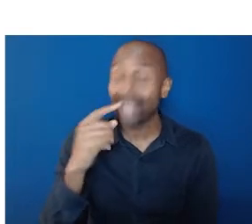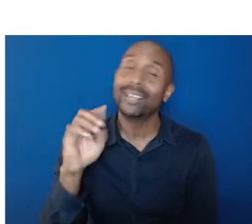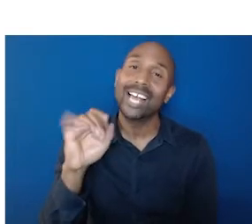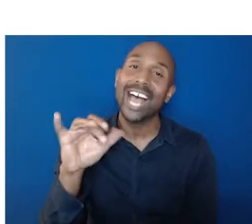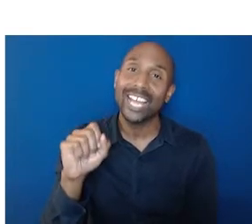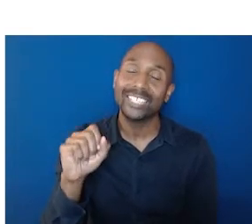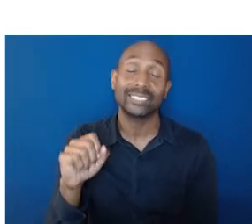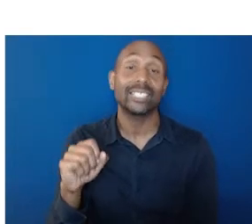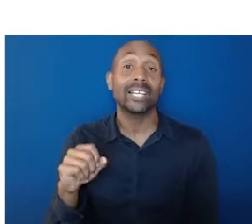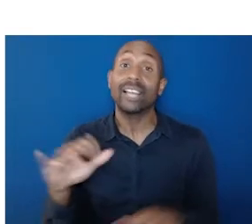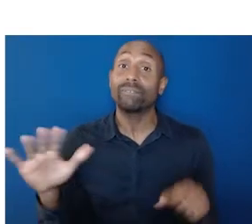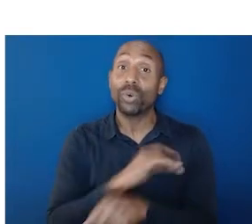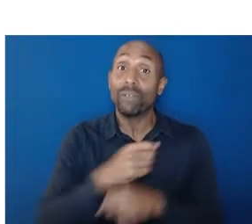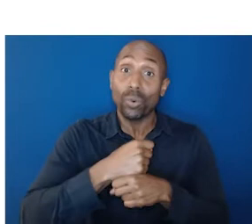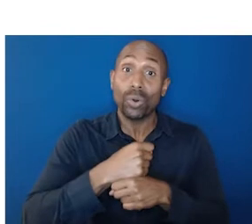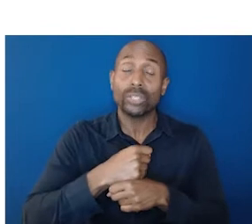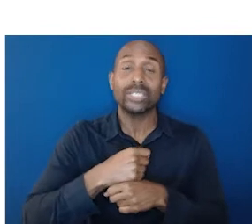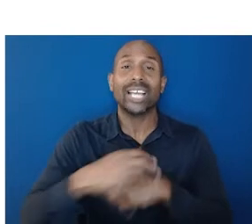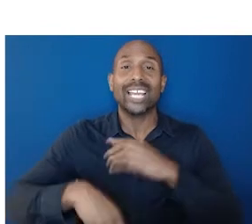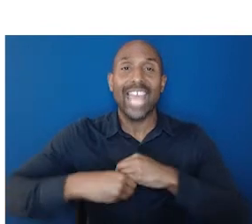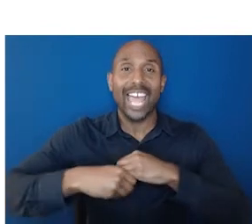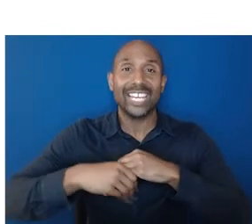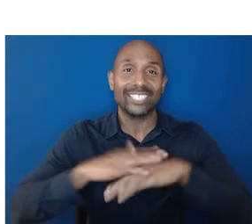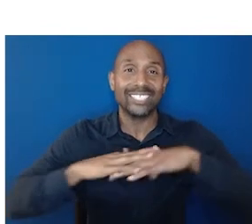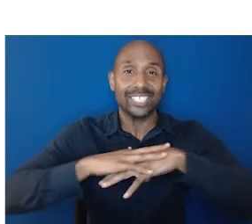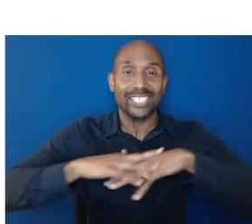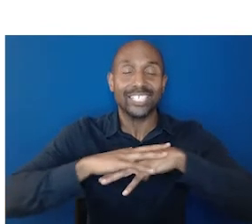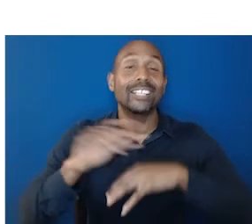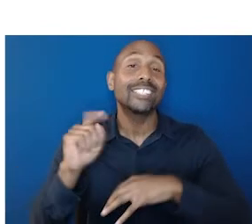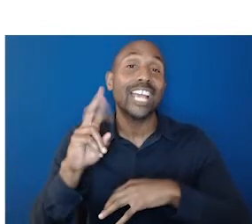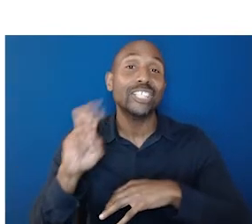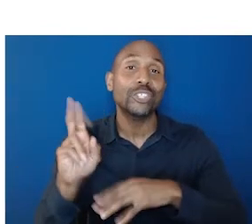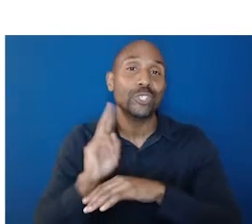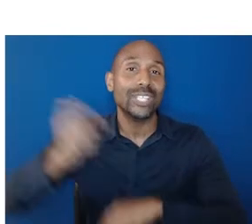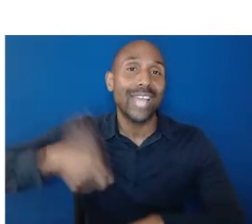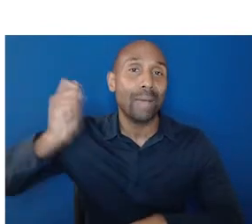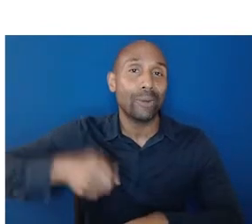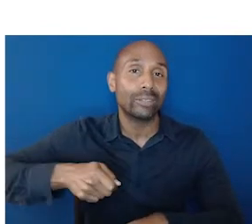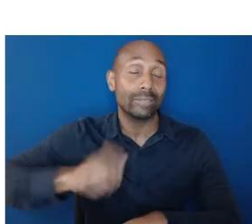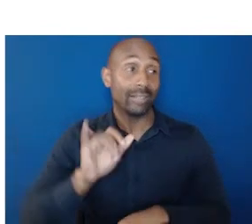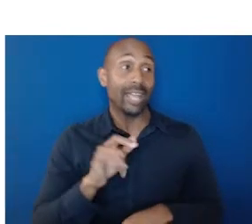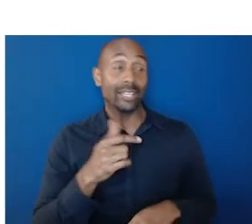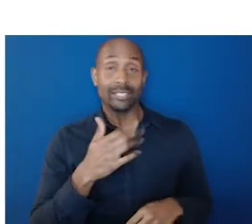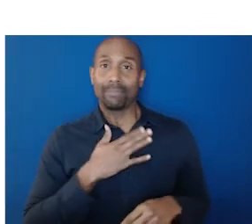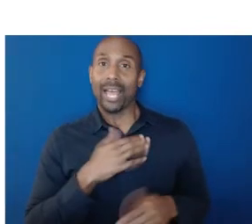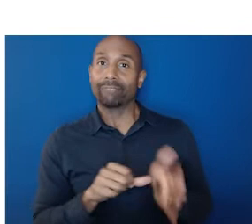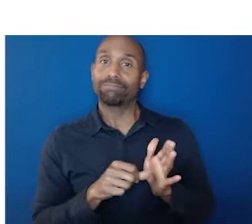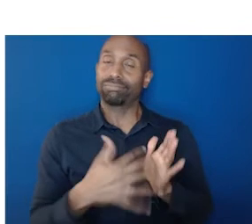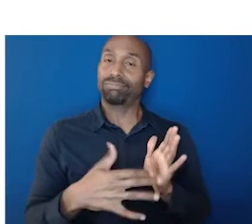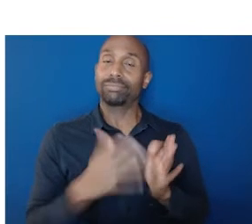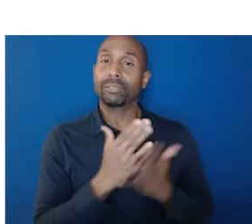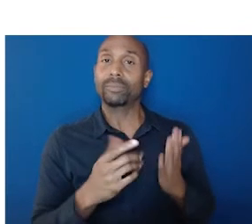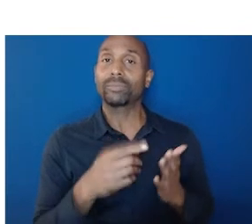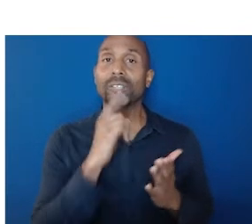with a hammer. And these have become my signature, actually, but I made those for the